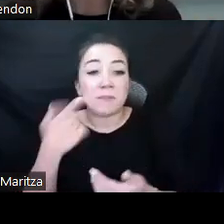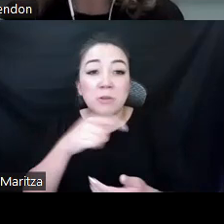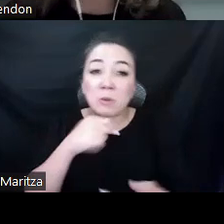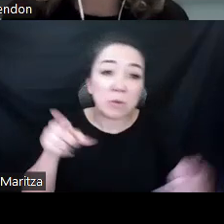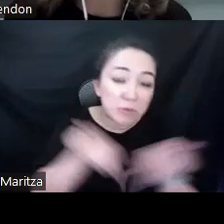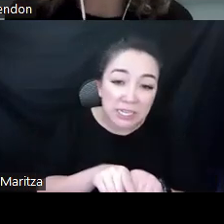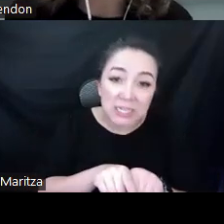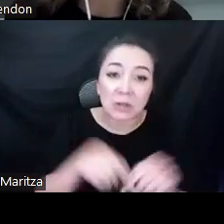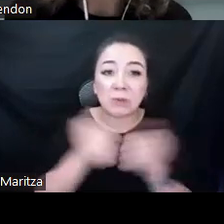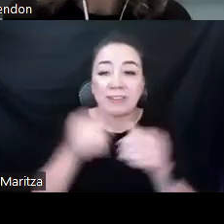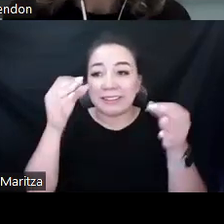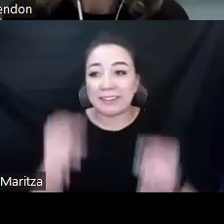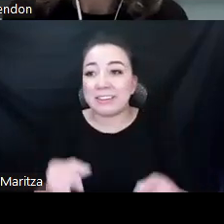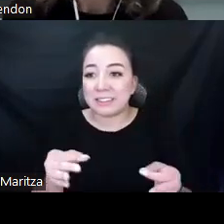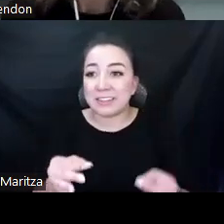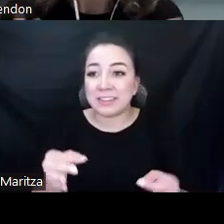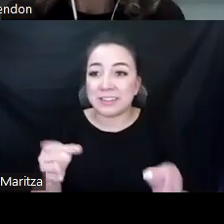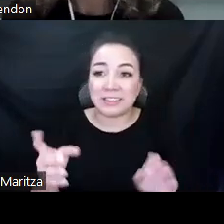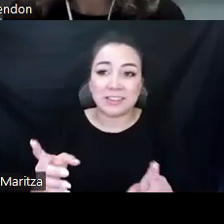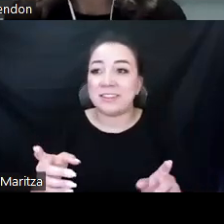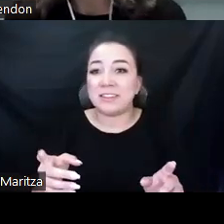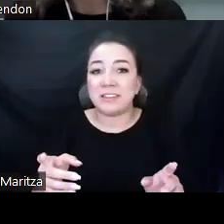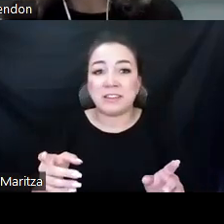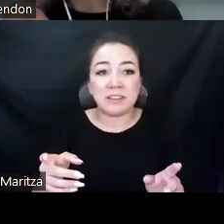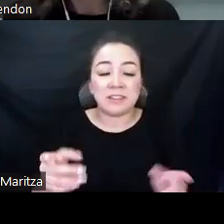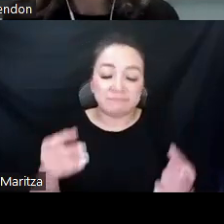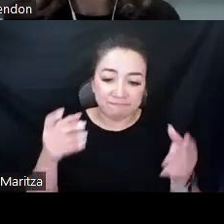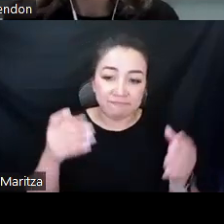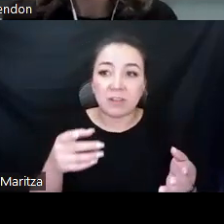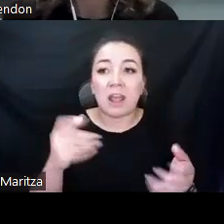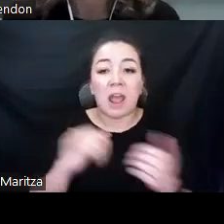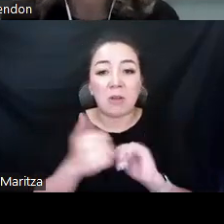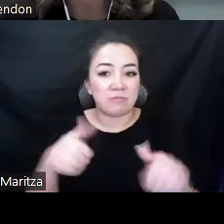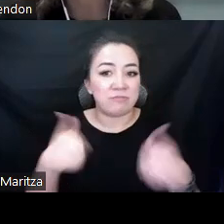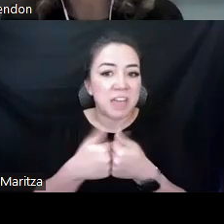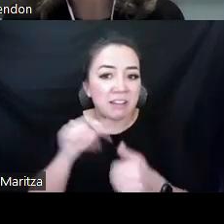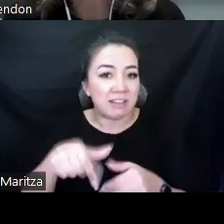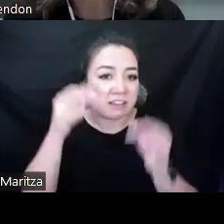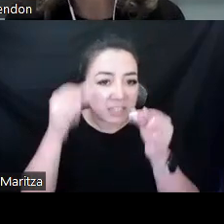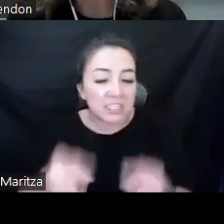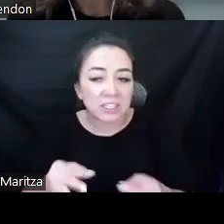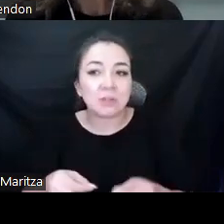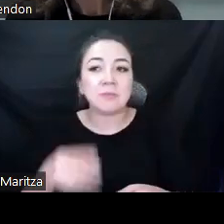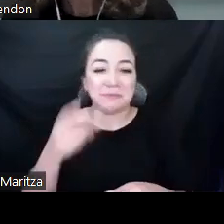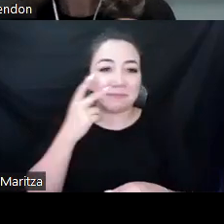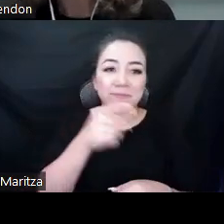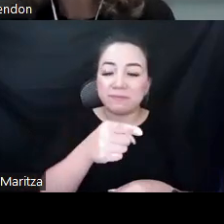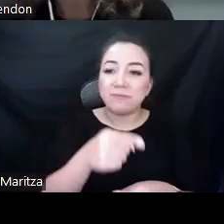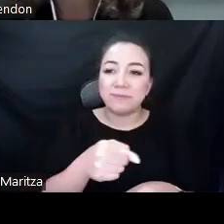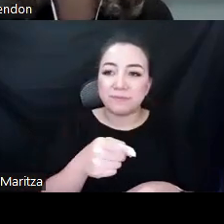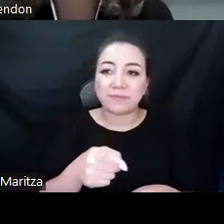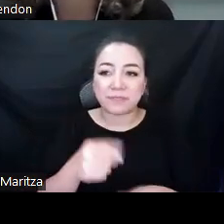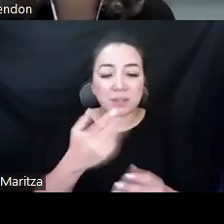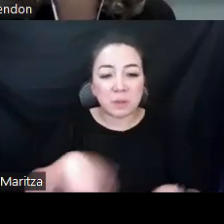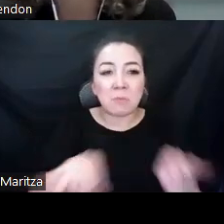with the decision that has been that they've come to, how you can challenge that decision. And so again, we see this as